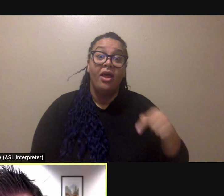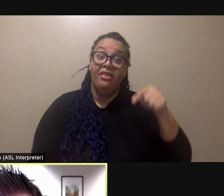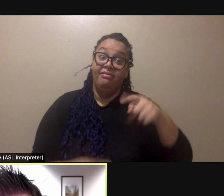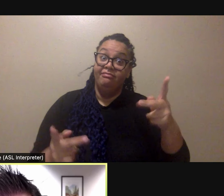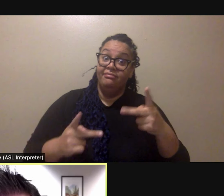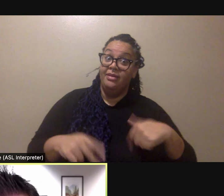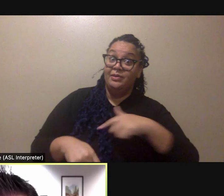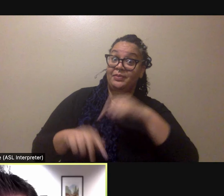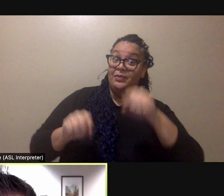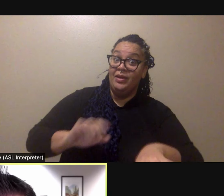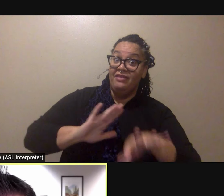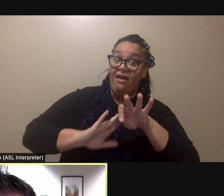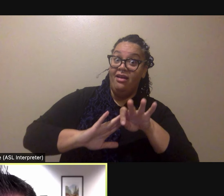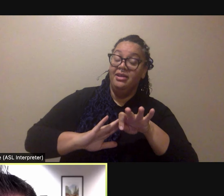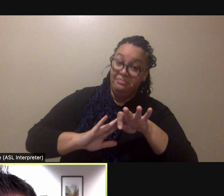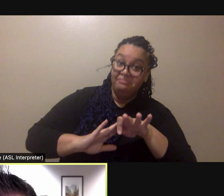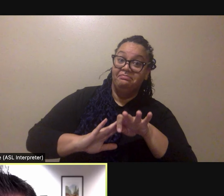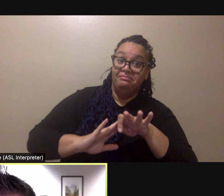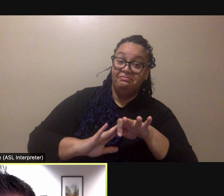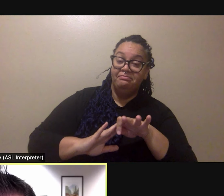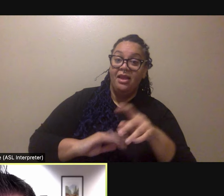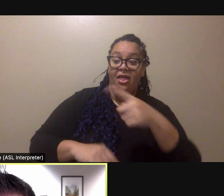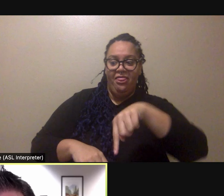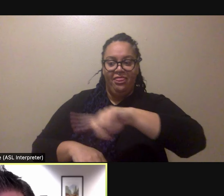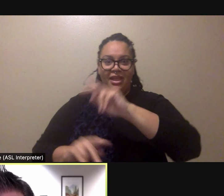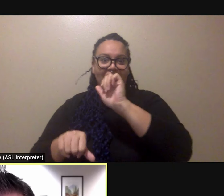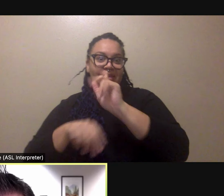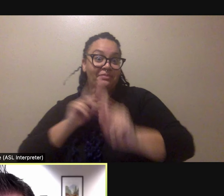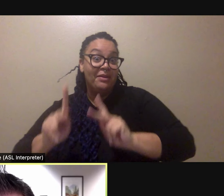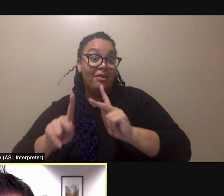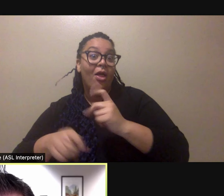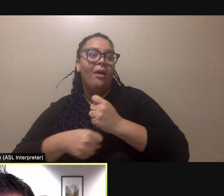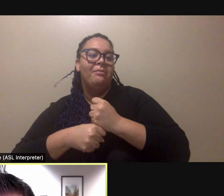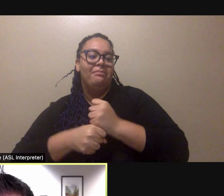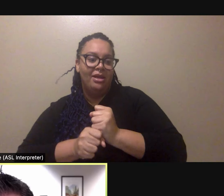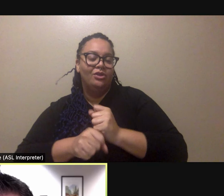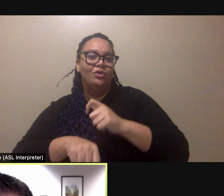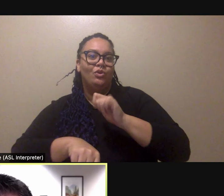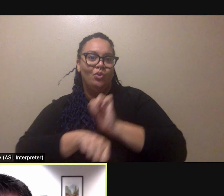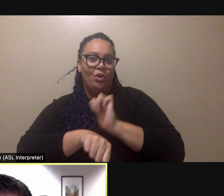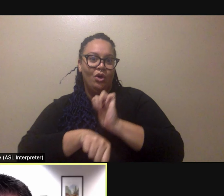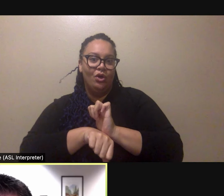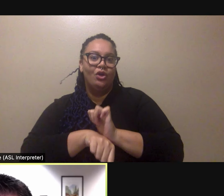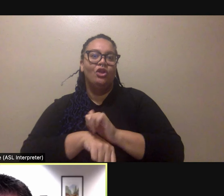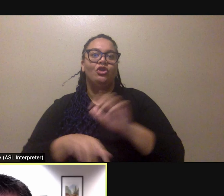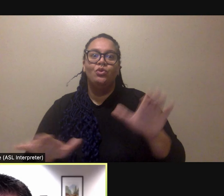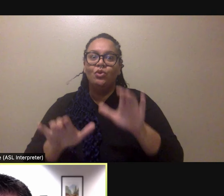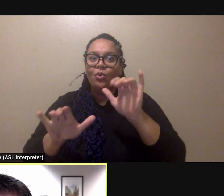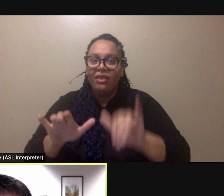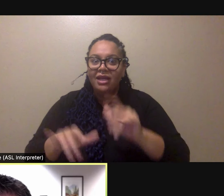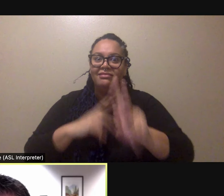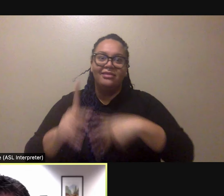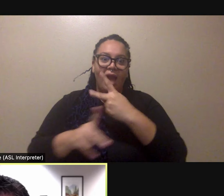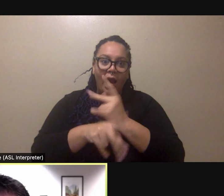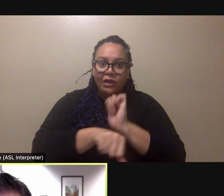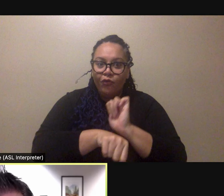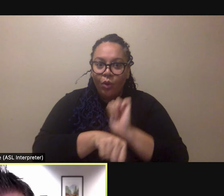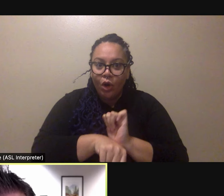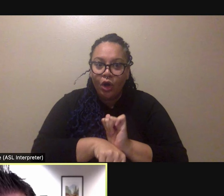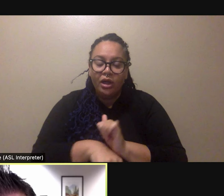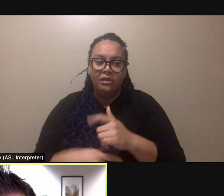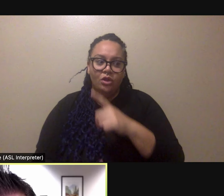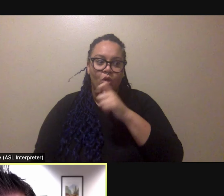them. And these people are the ones meant to work, to do this kind of work. And who